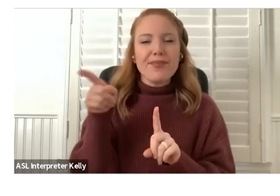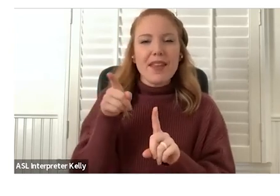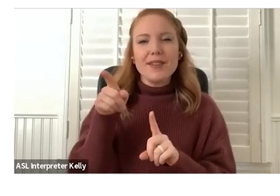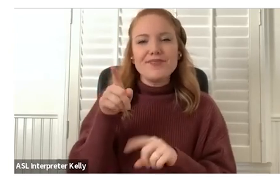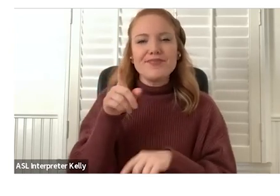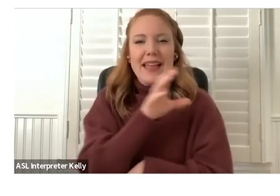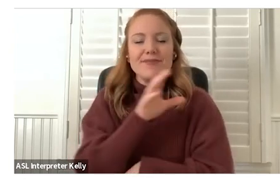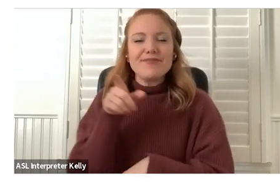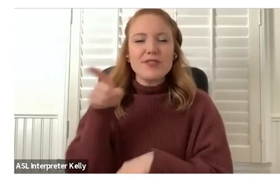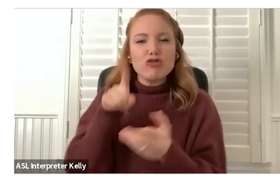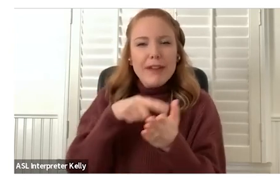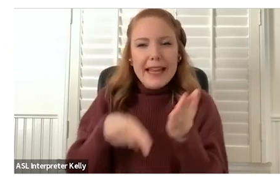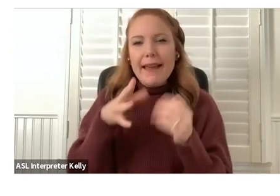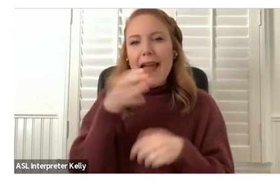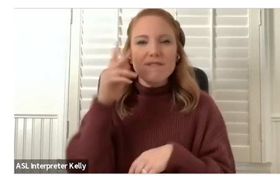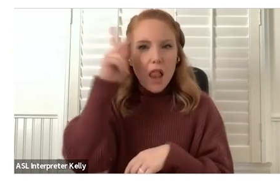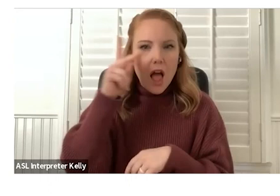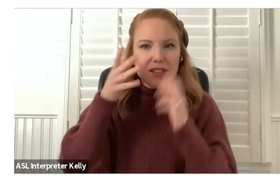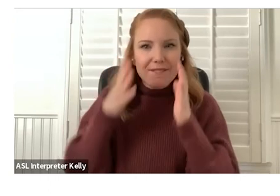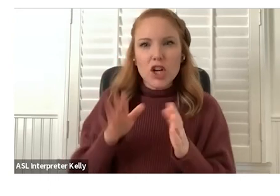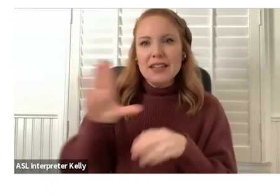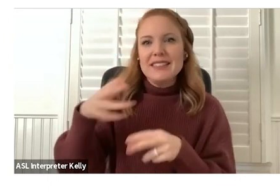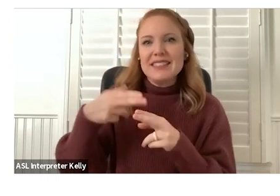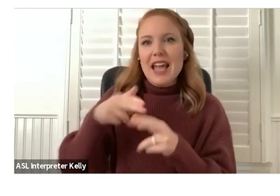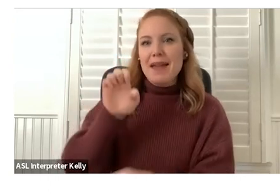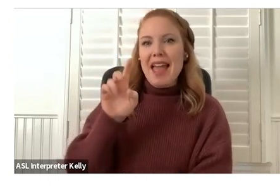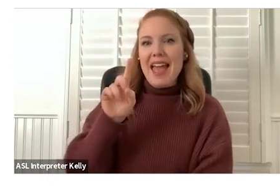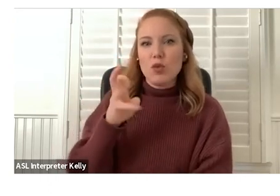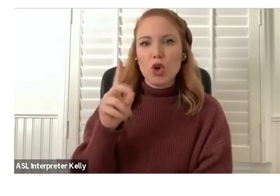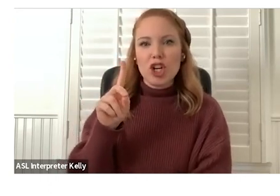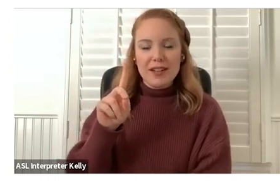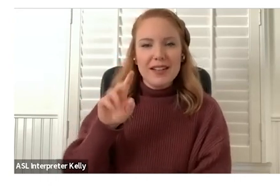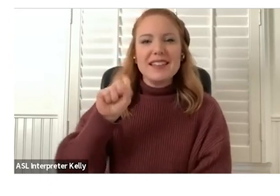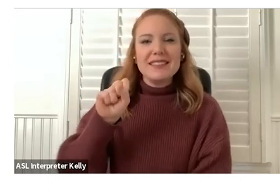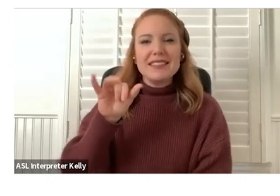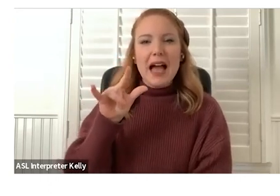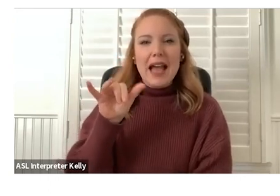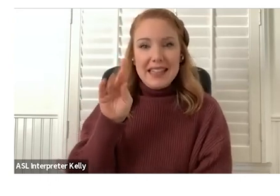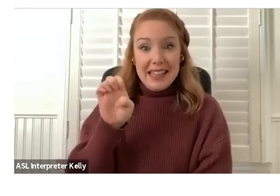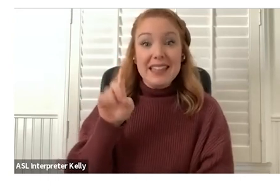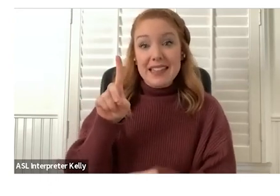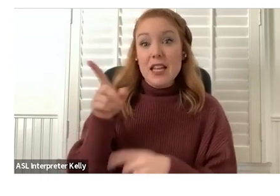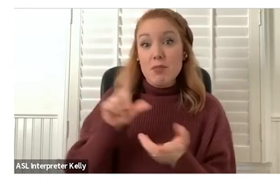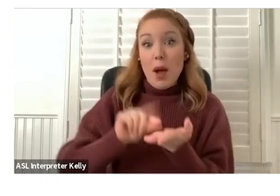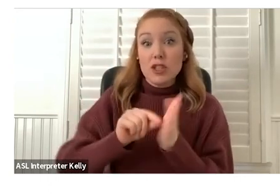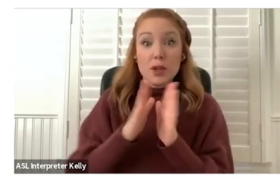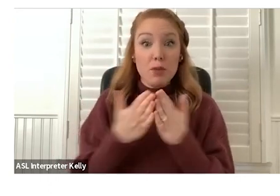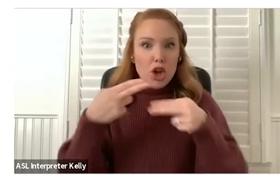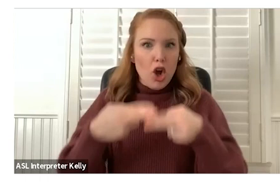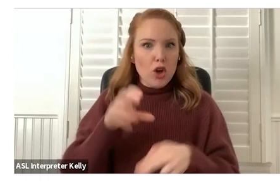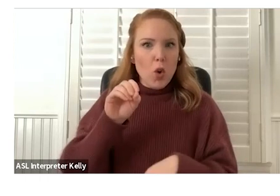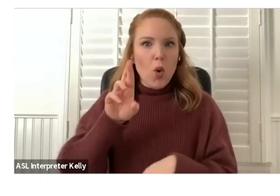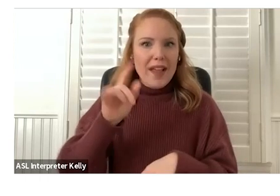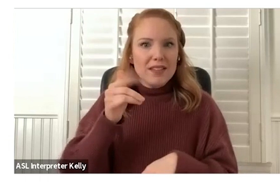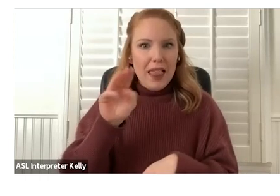saying marginalizing them, dehumanizing them, disinheriting them throughout the centuries, and giving us sort of this prelude